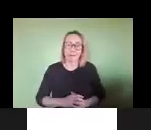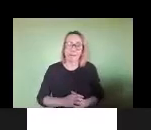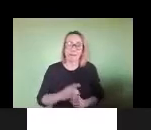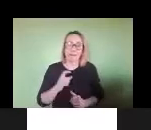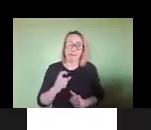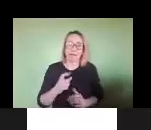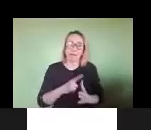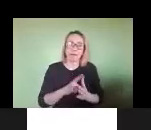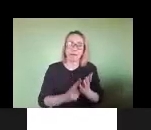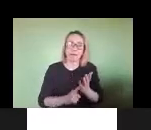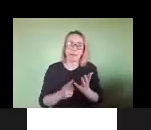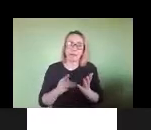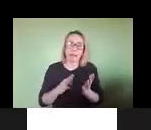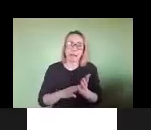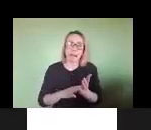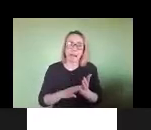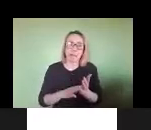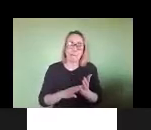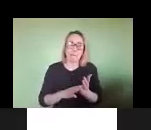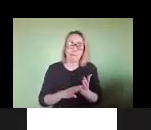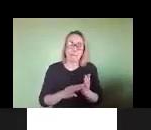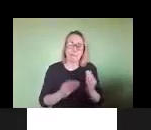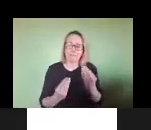Callum came in and showed us,